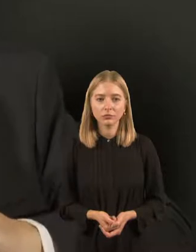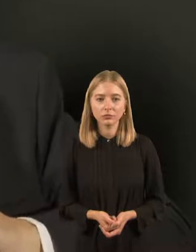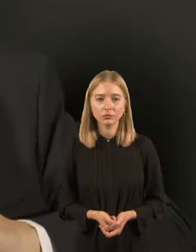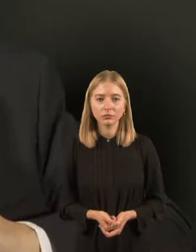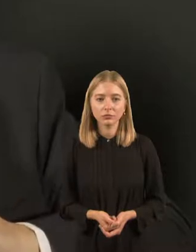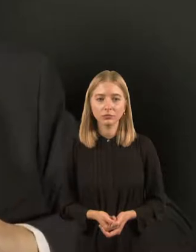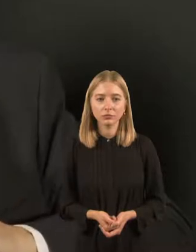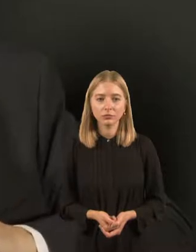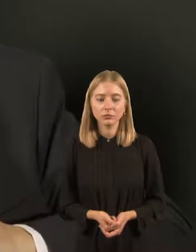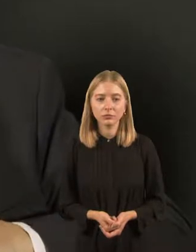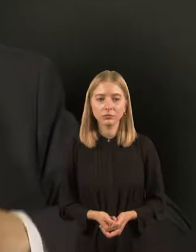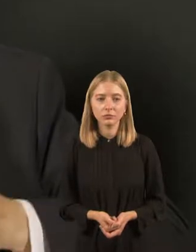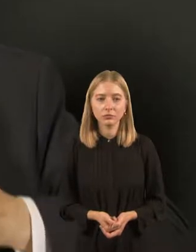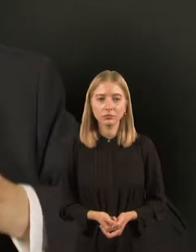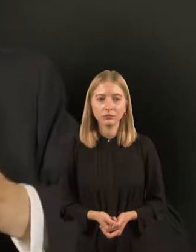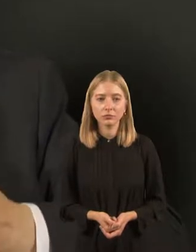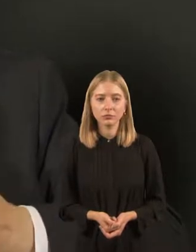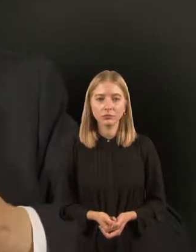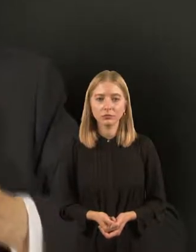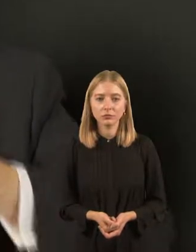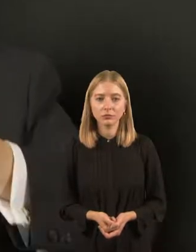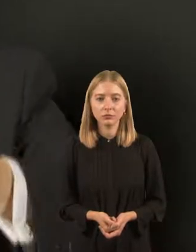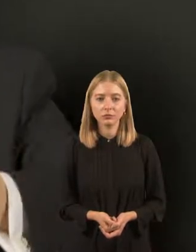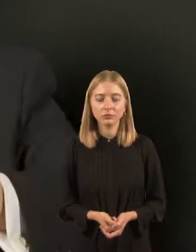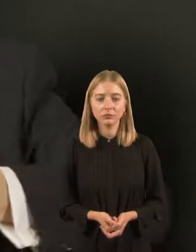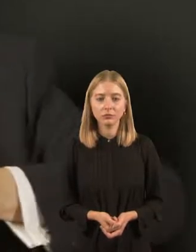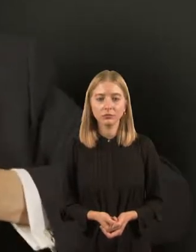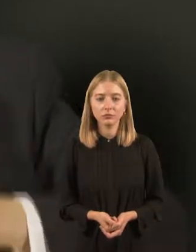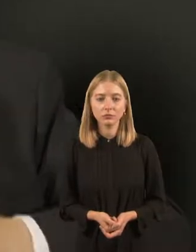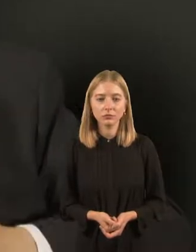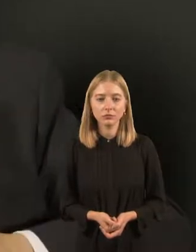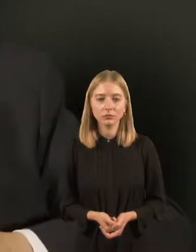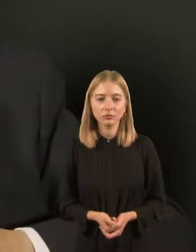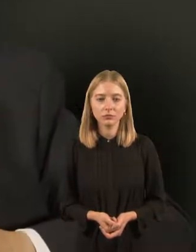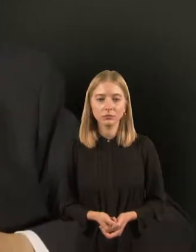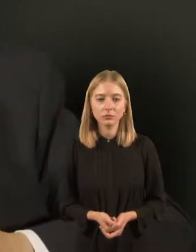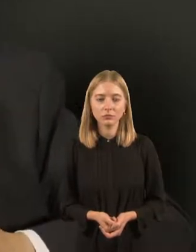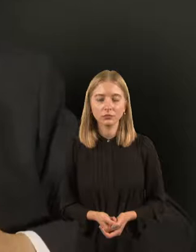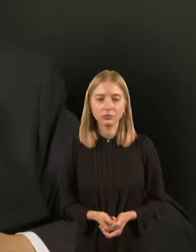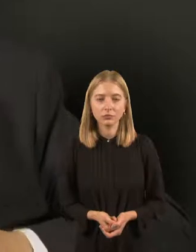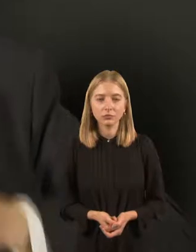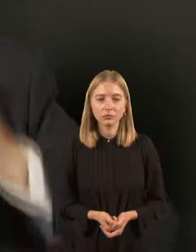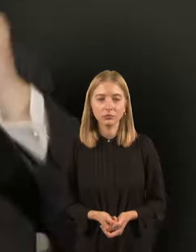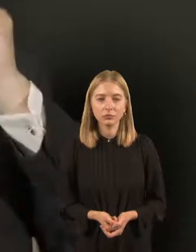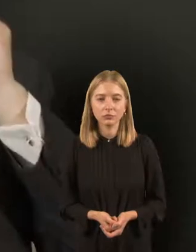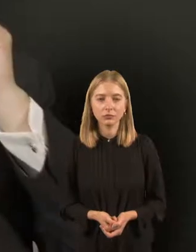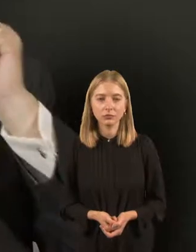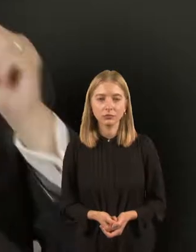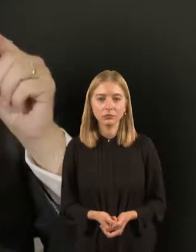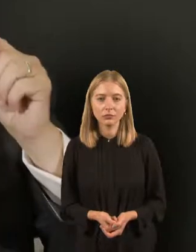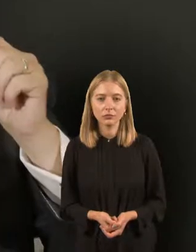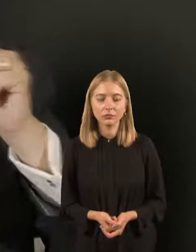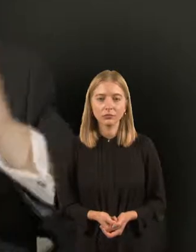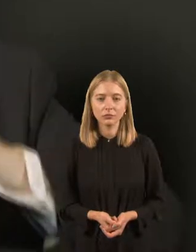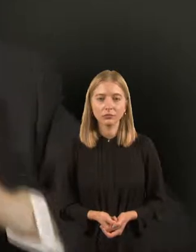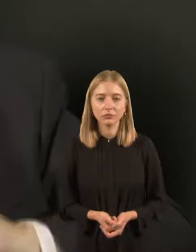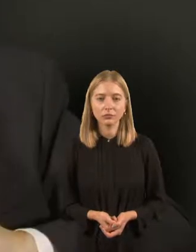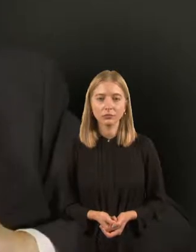Of course, you have the proper government to raise the ambition, but also to see in the